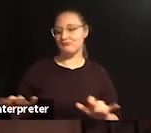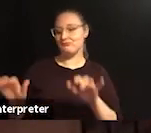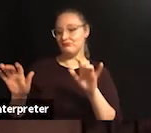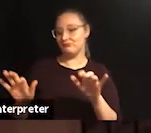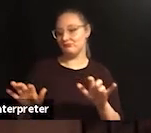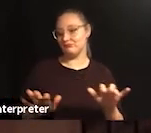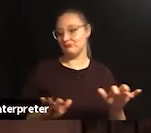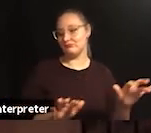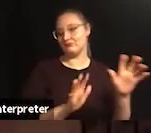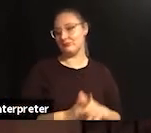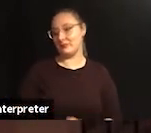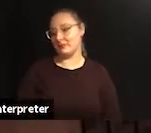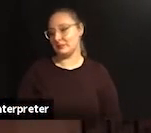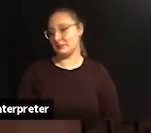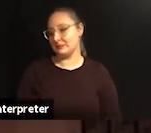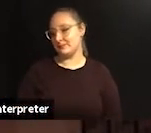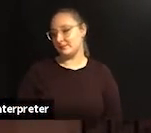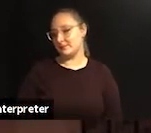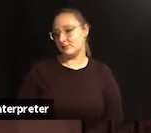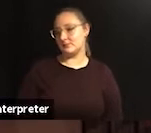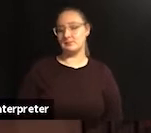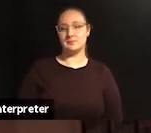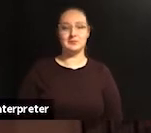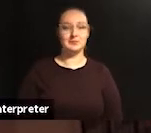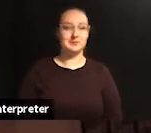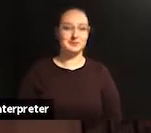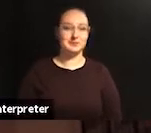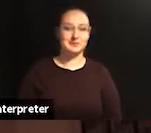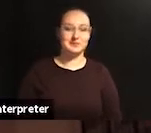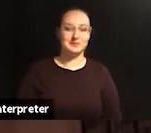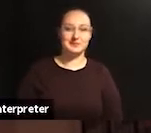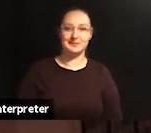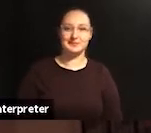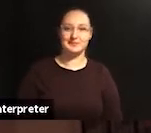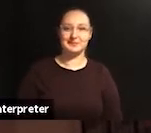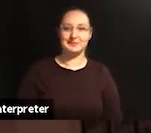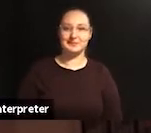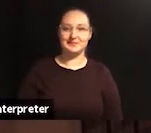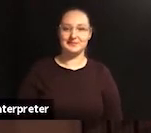Thank you.